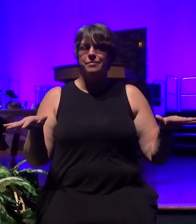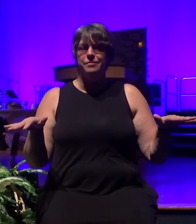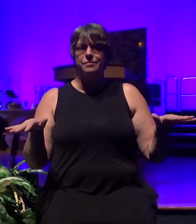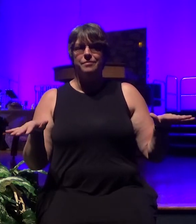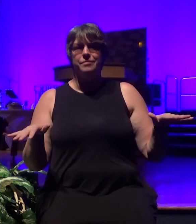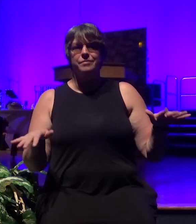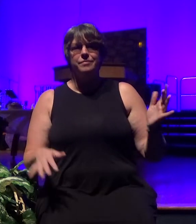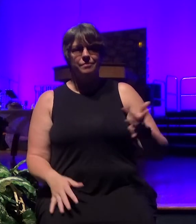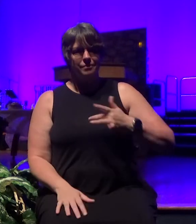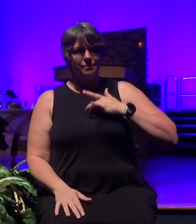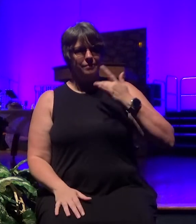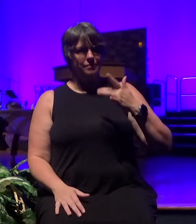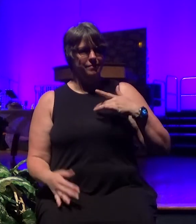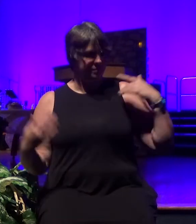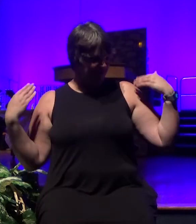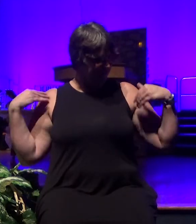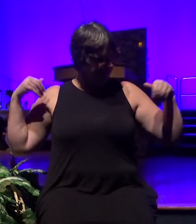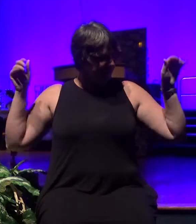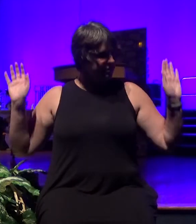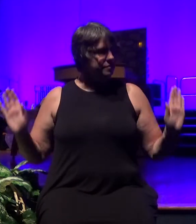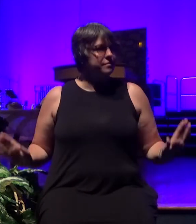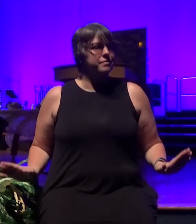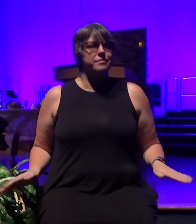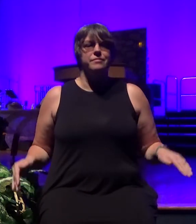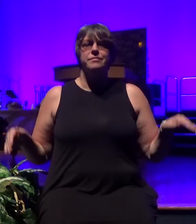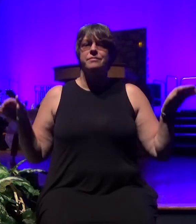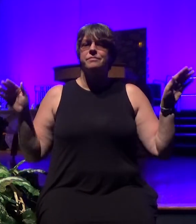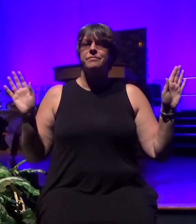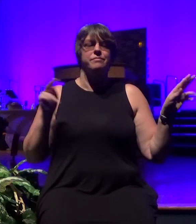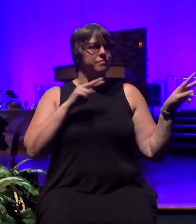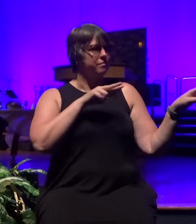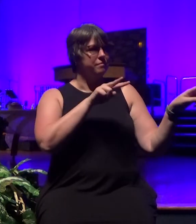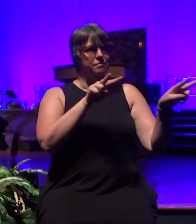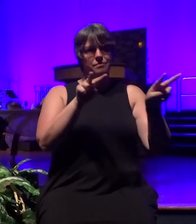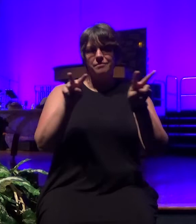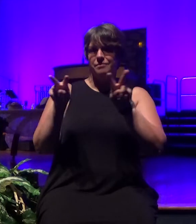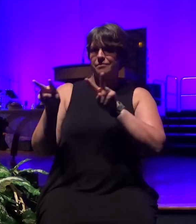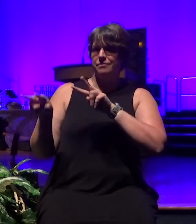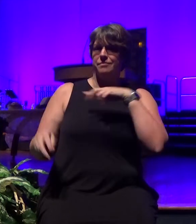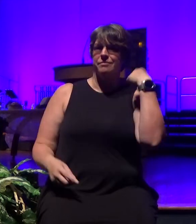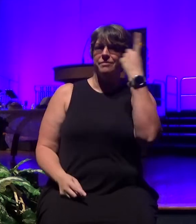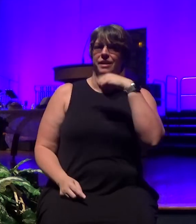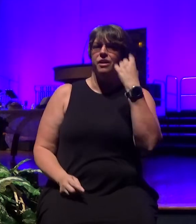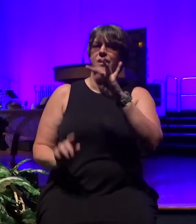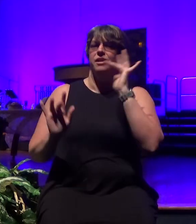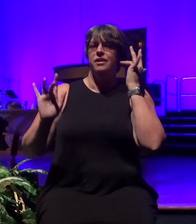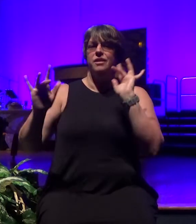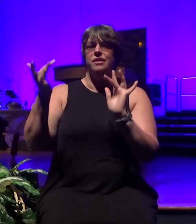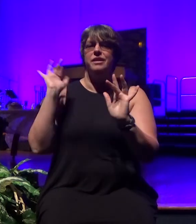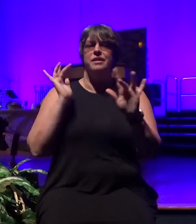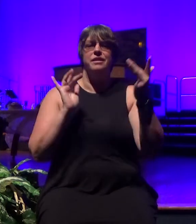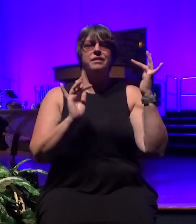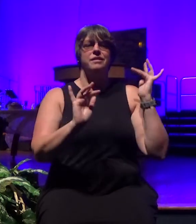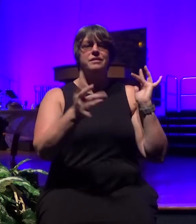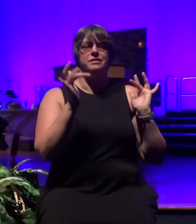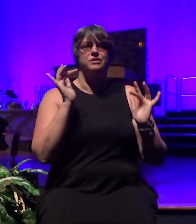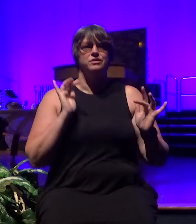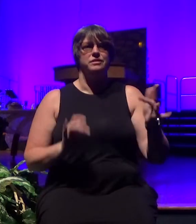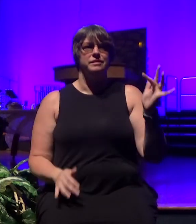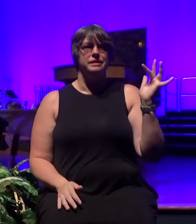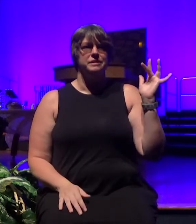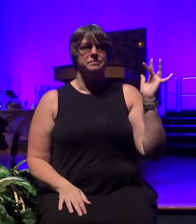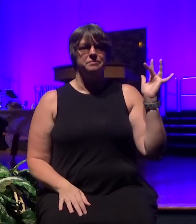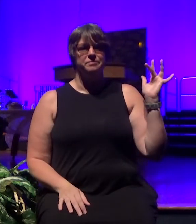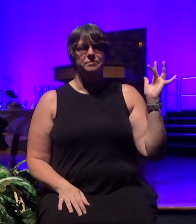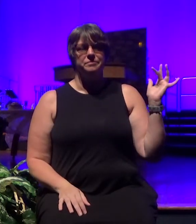I can hear the brush of angel wings. I see glory on each face.